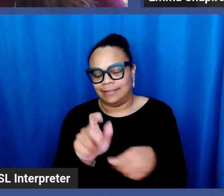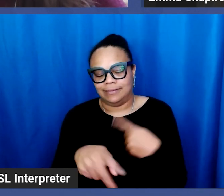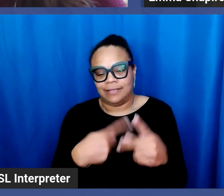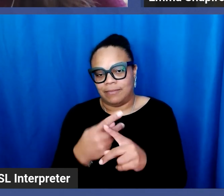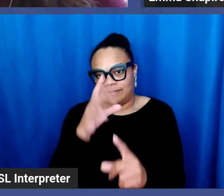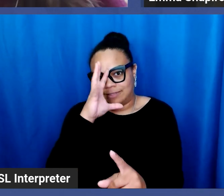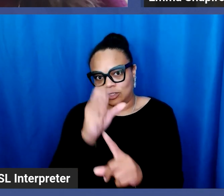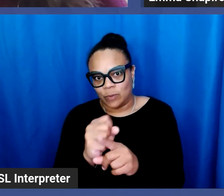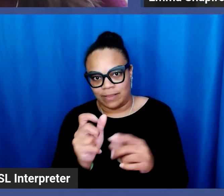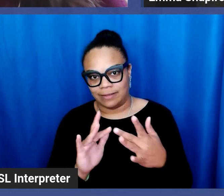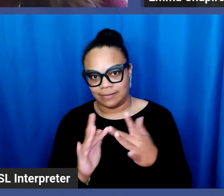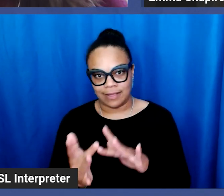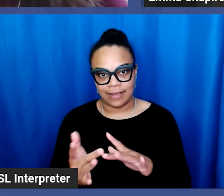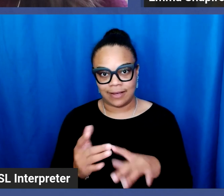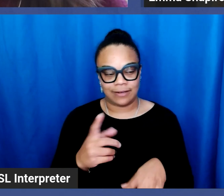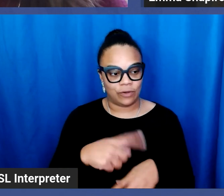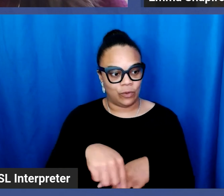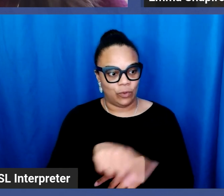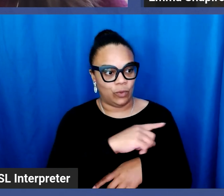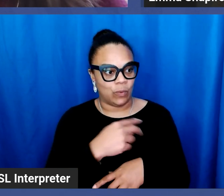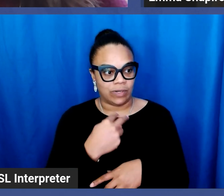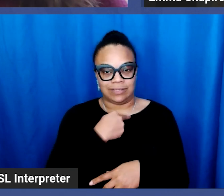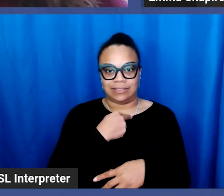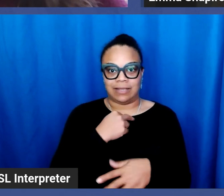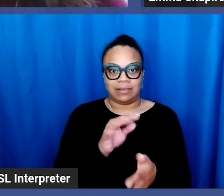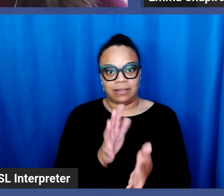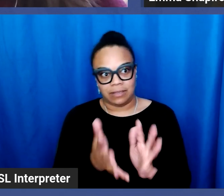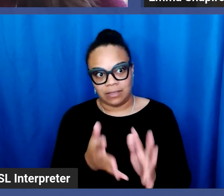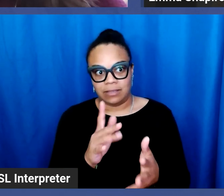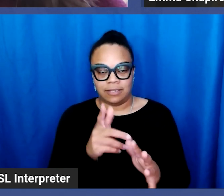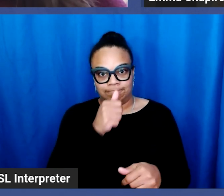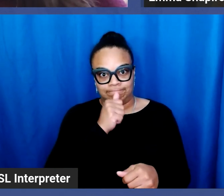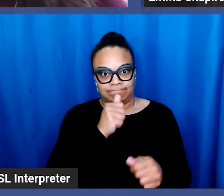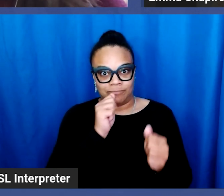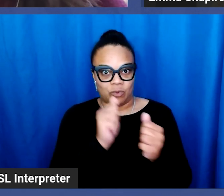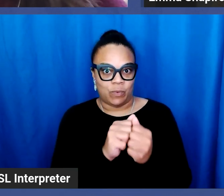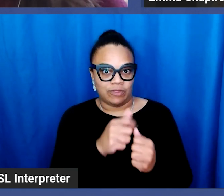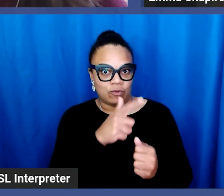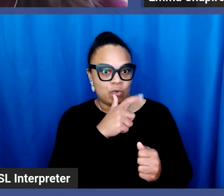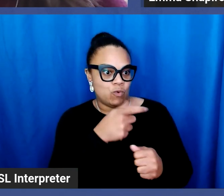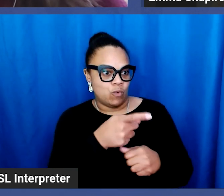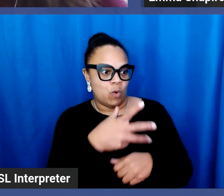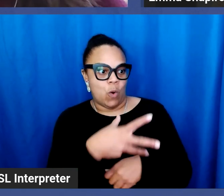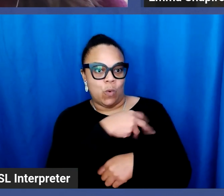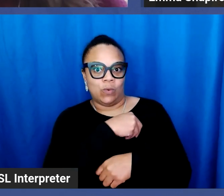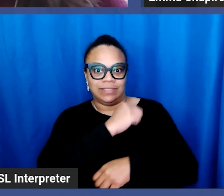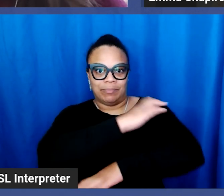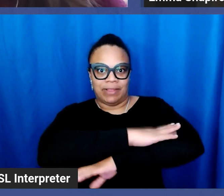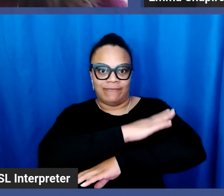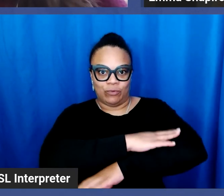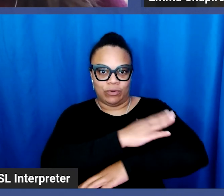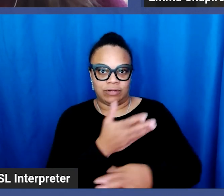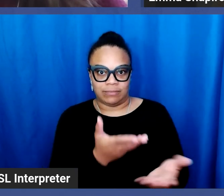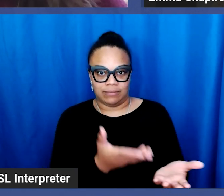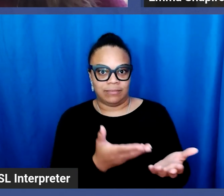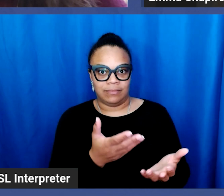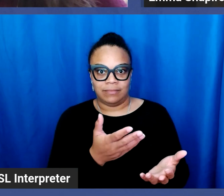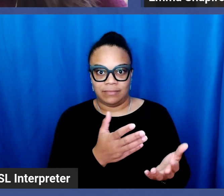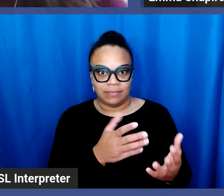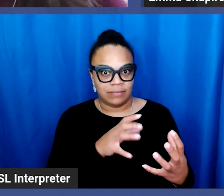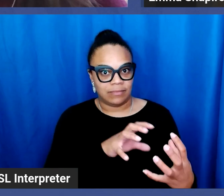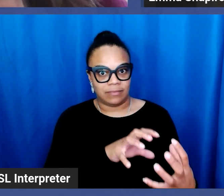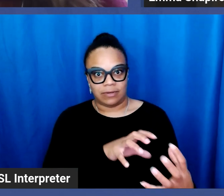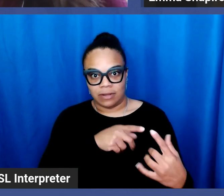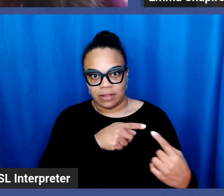is you're stuck dealing with the entity that owns the platform, and it's this like constant push and